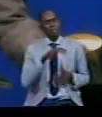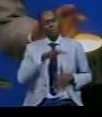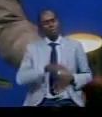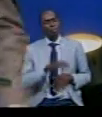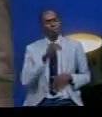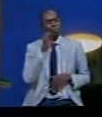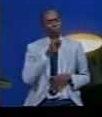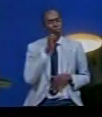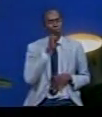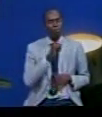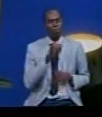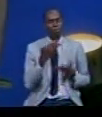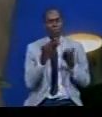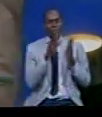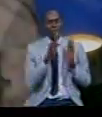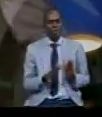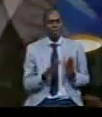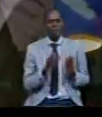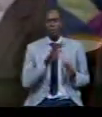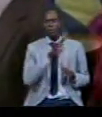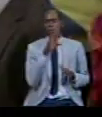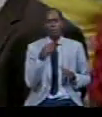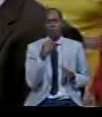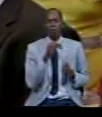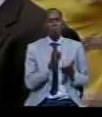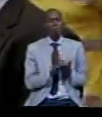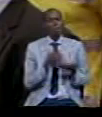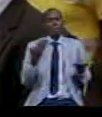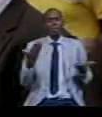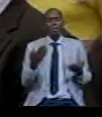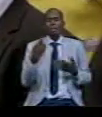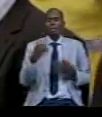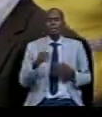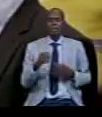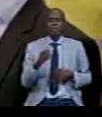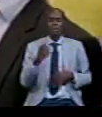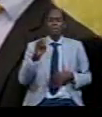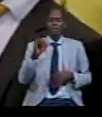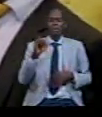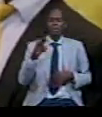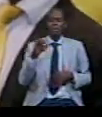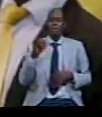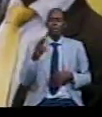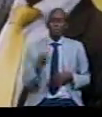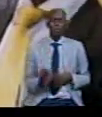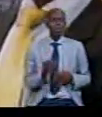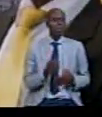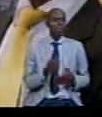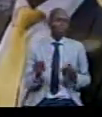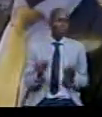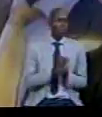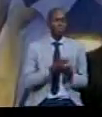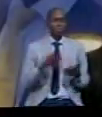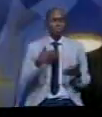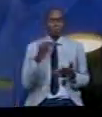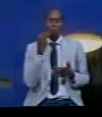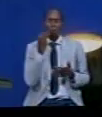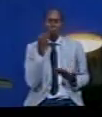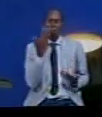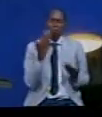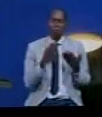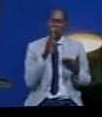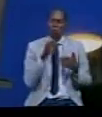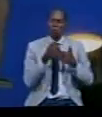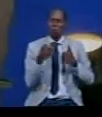mom. They took me away from our land. They must have destroyed our house right now. I will not give them any information. Of course, when the salvation